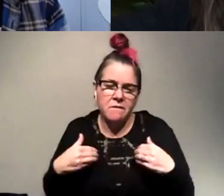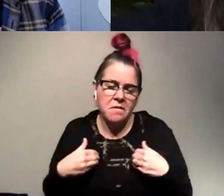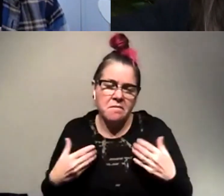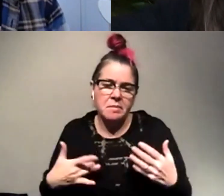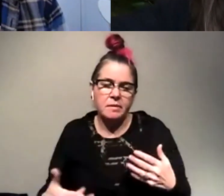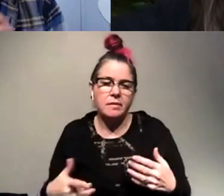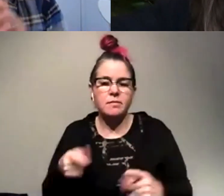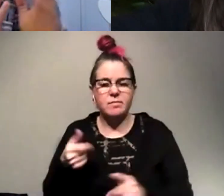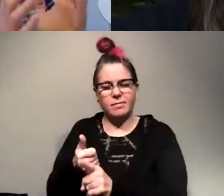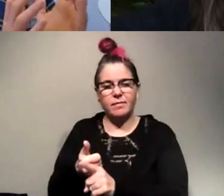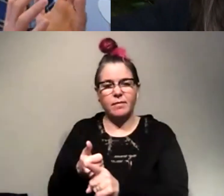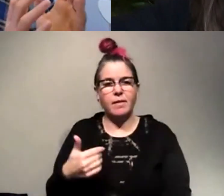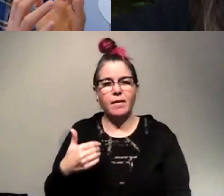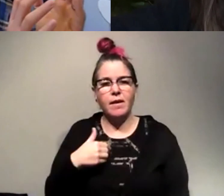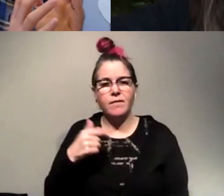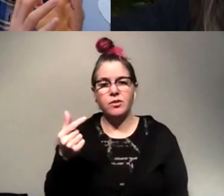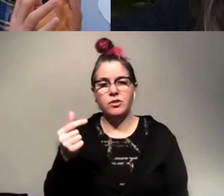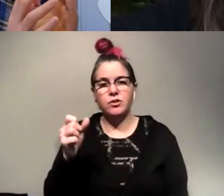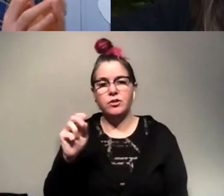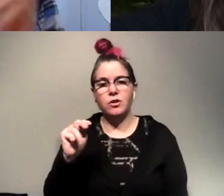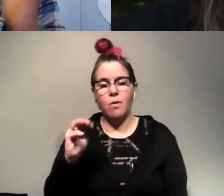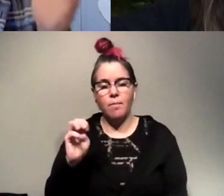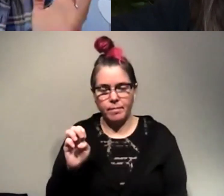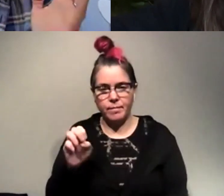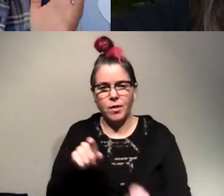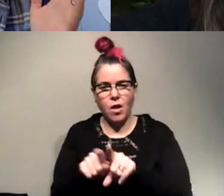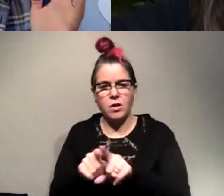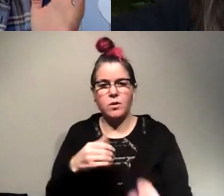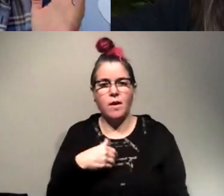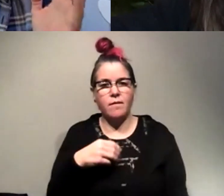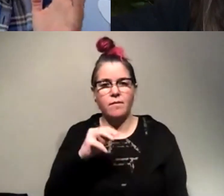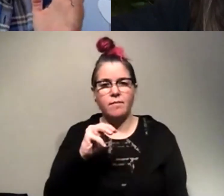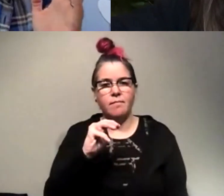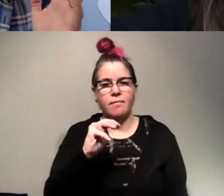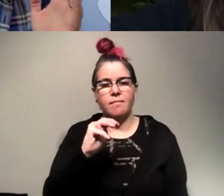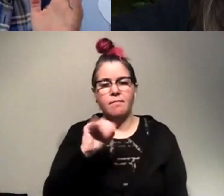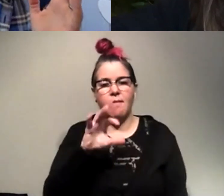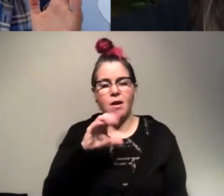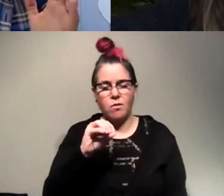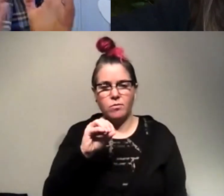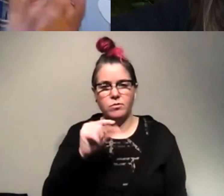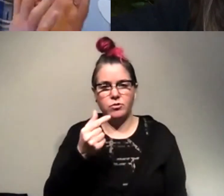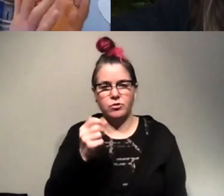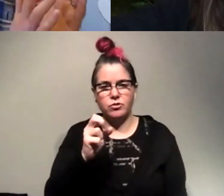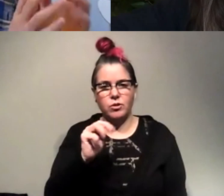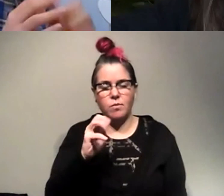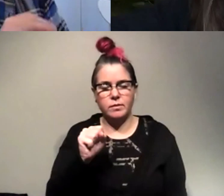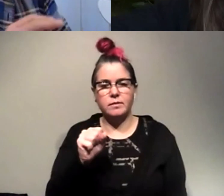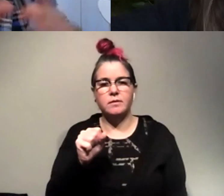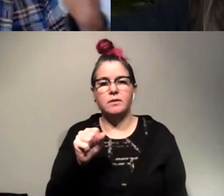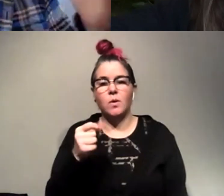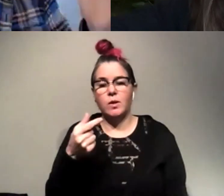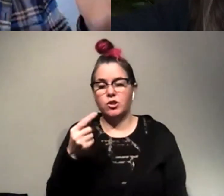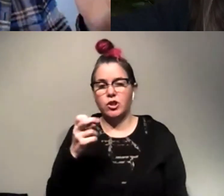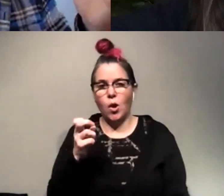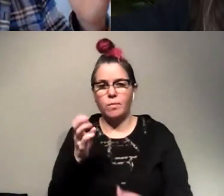has a genome, and then it also has these microgenomes where basically it takes its genome and it chops